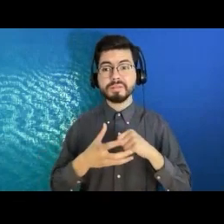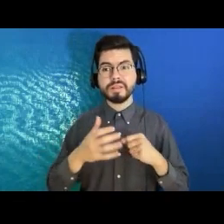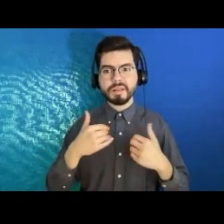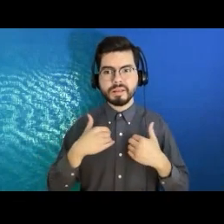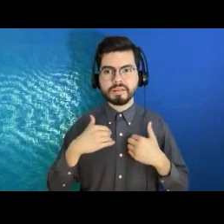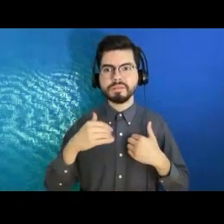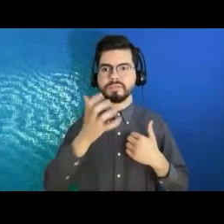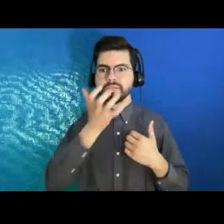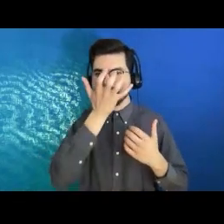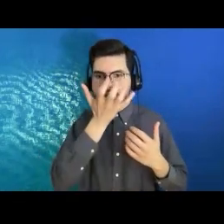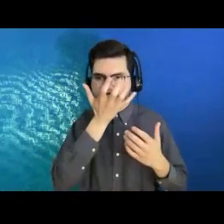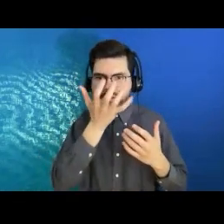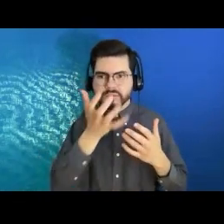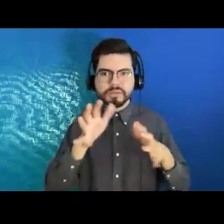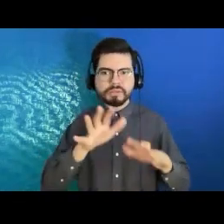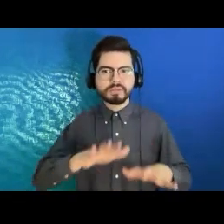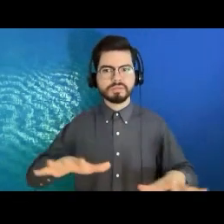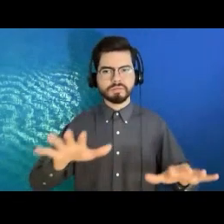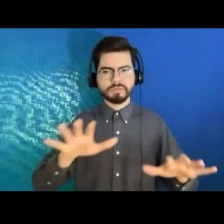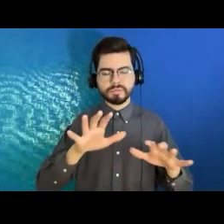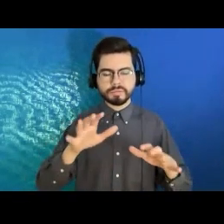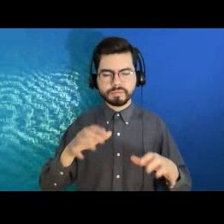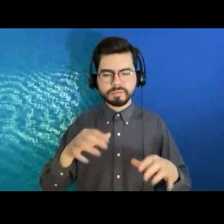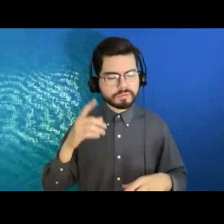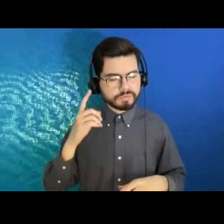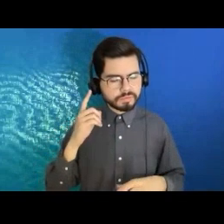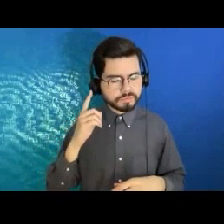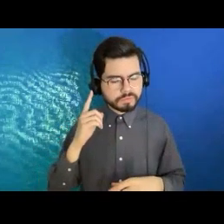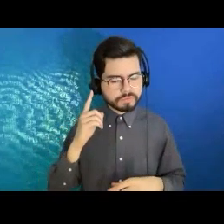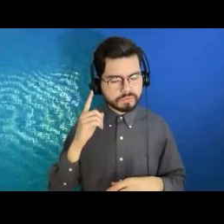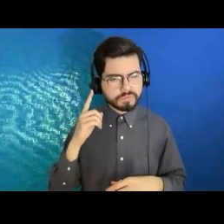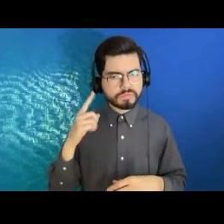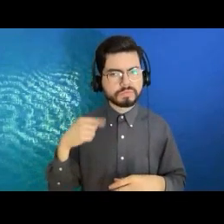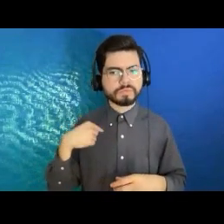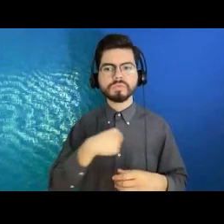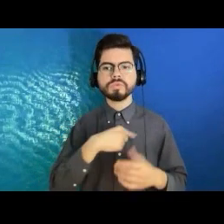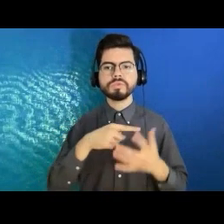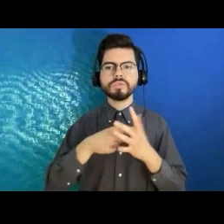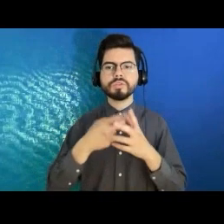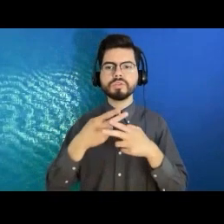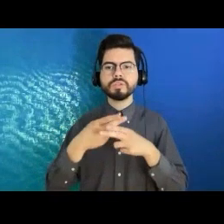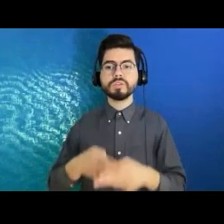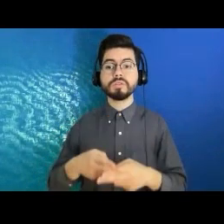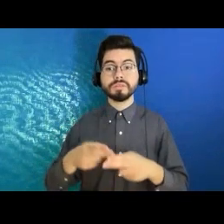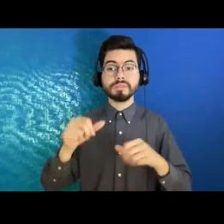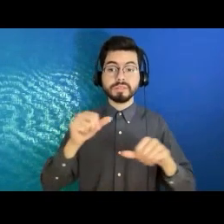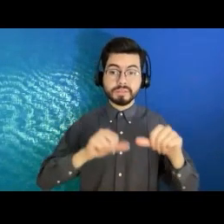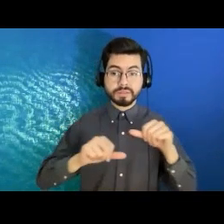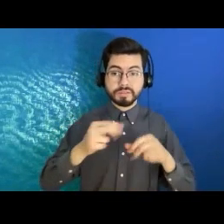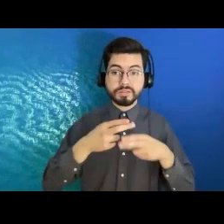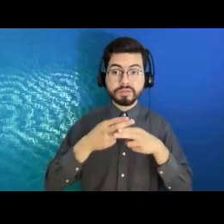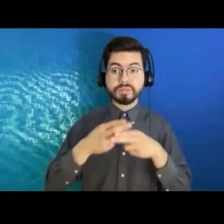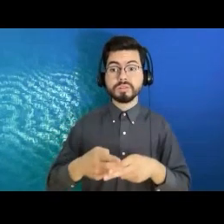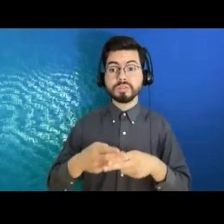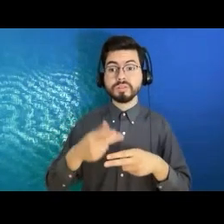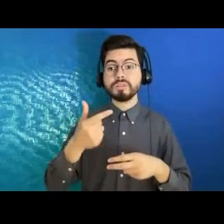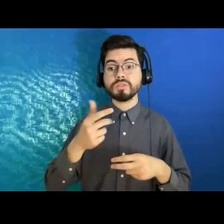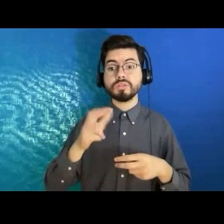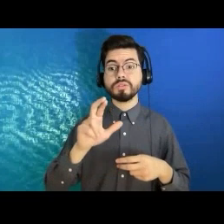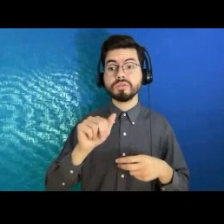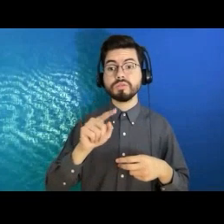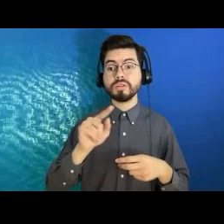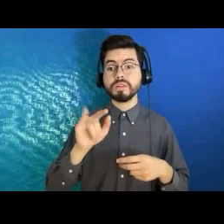animals, and fire. And we started calling those areas, like scientists, people started calling those grazing lawns,